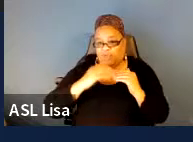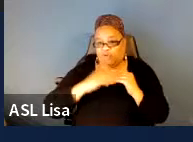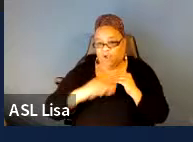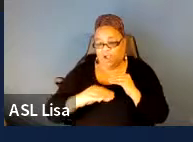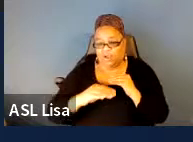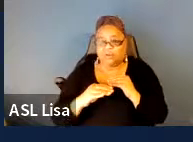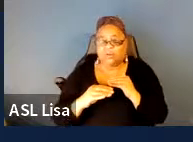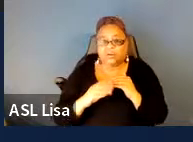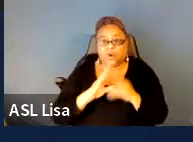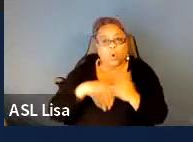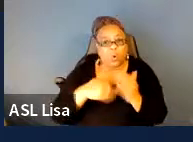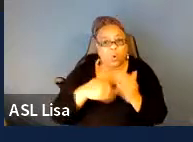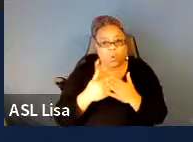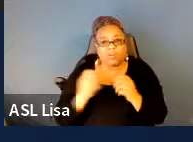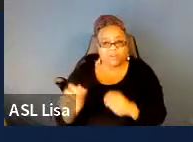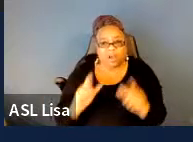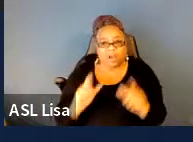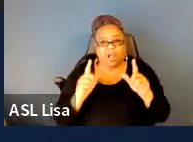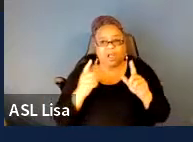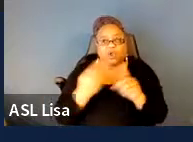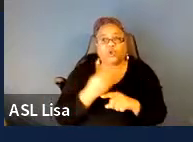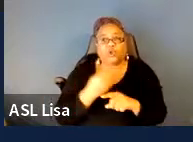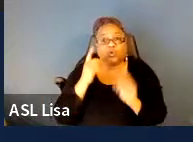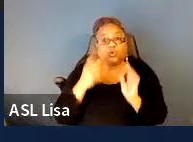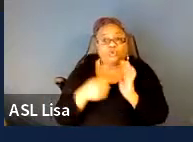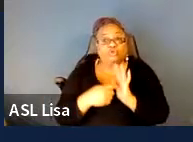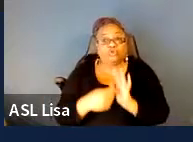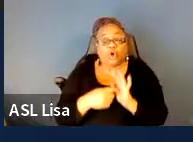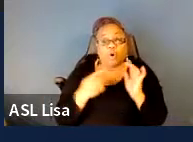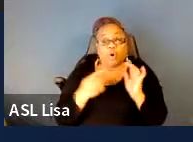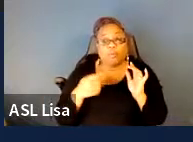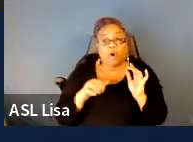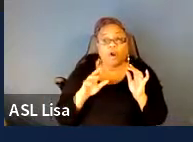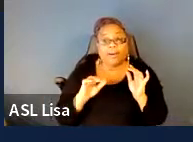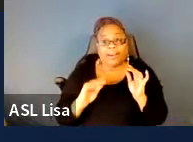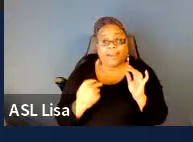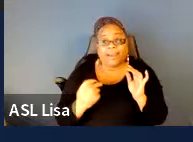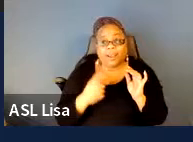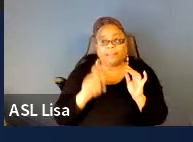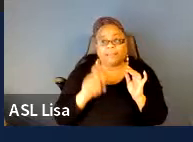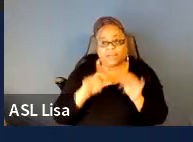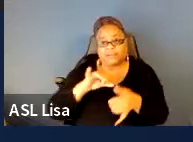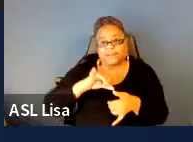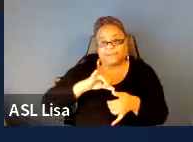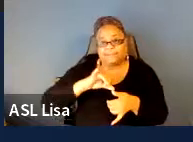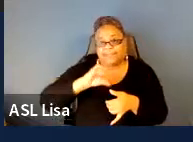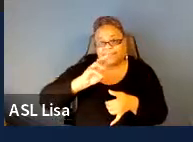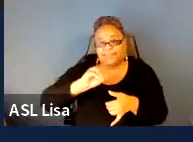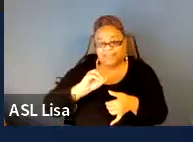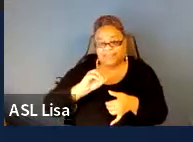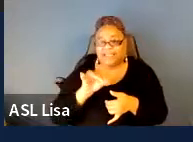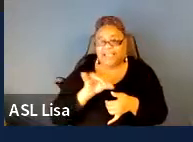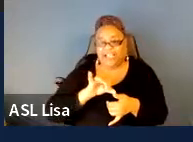the signage that you are using to indicate parking has to be at least 60 inches off of the